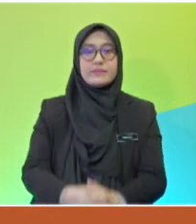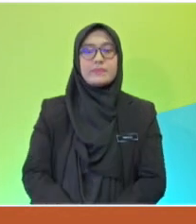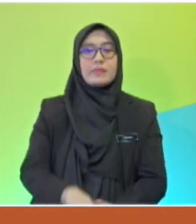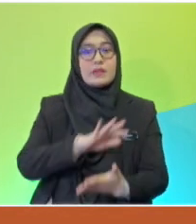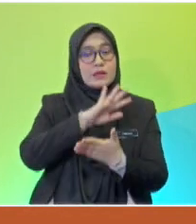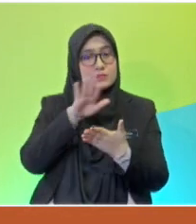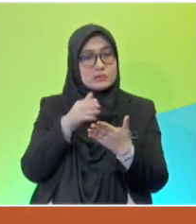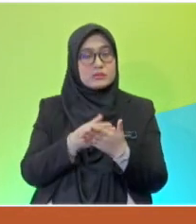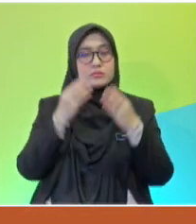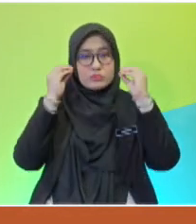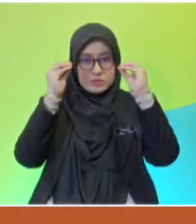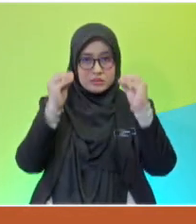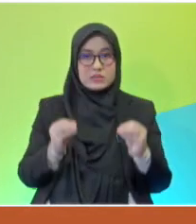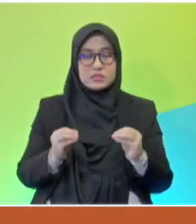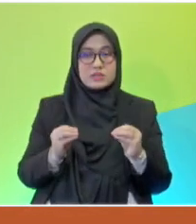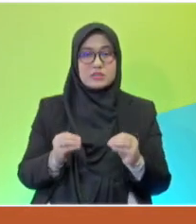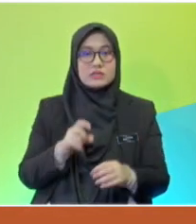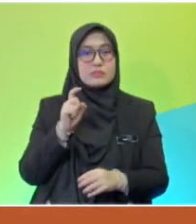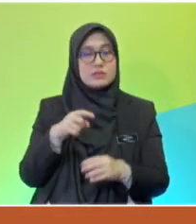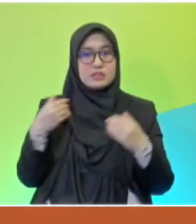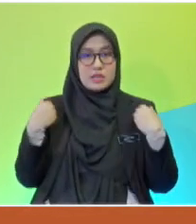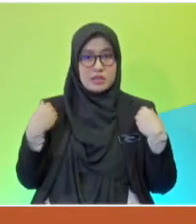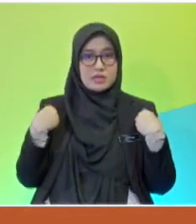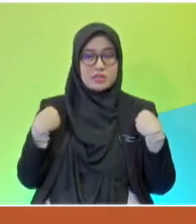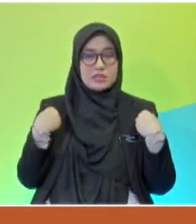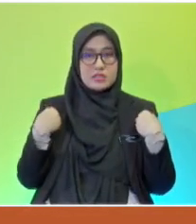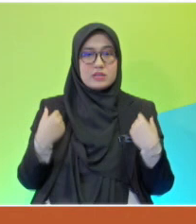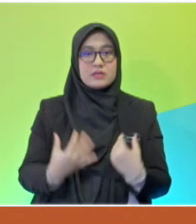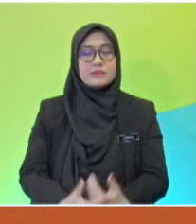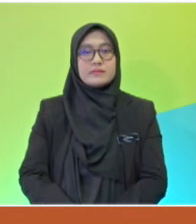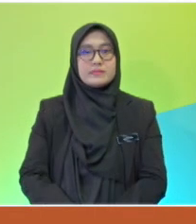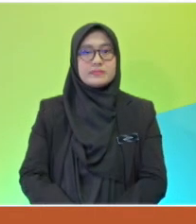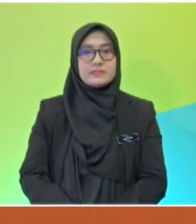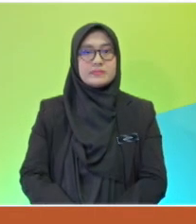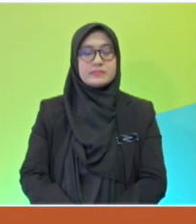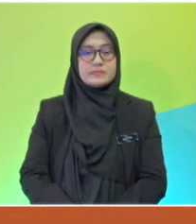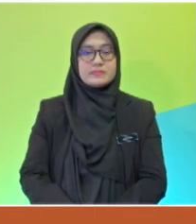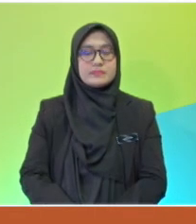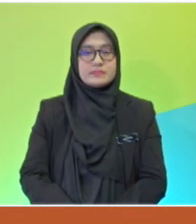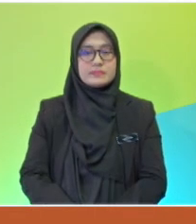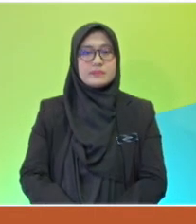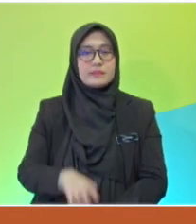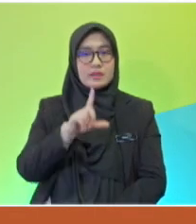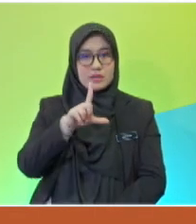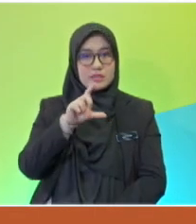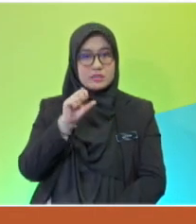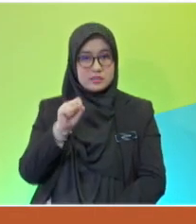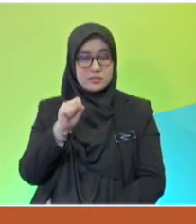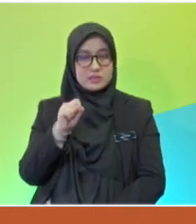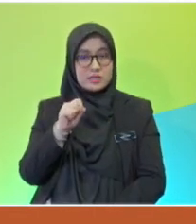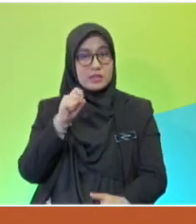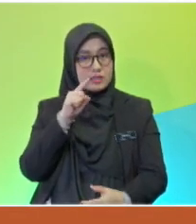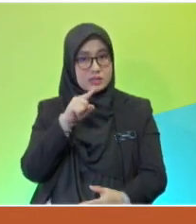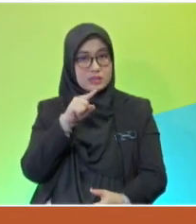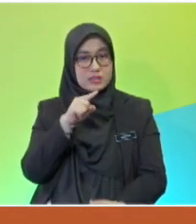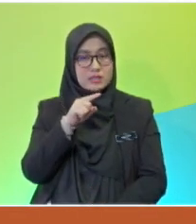should have, all right? Okay, and this is lesson 62. And the learning standard, as you can see there,